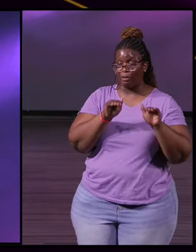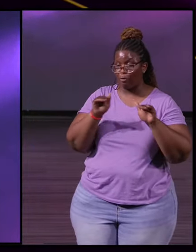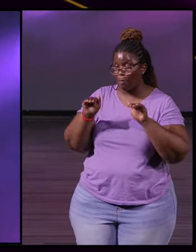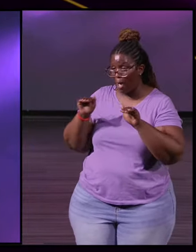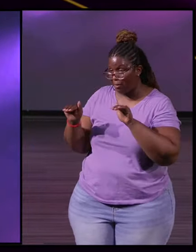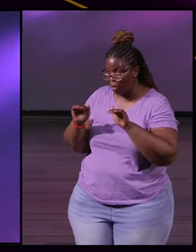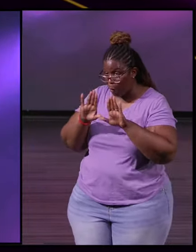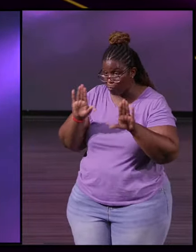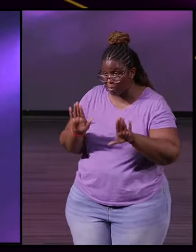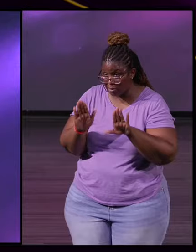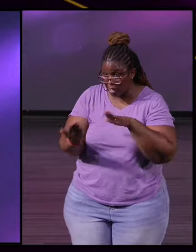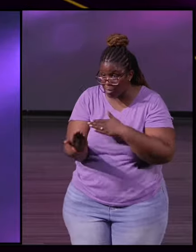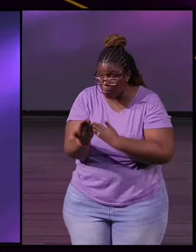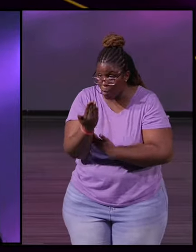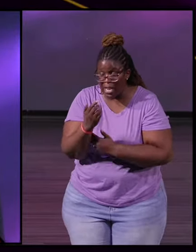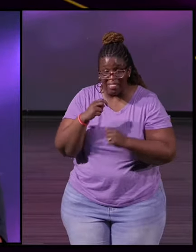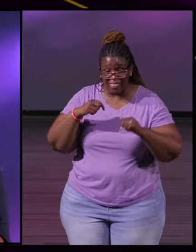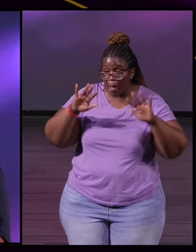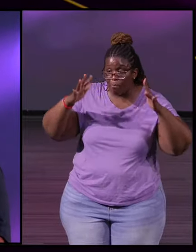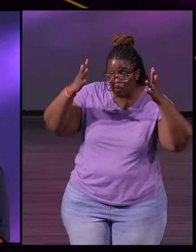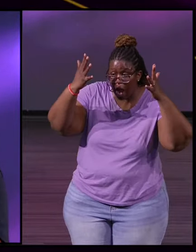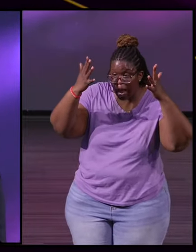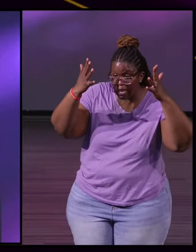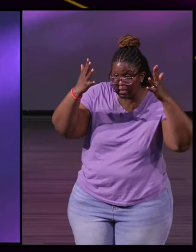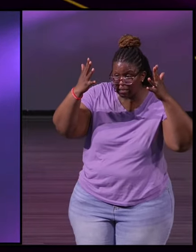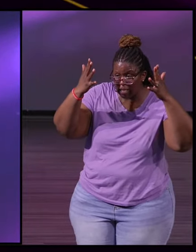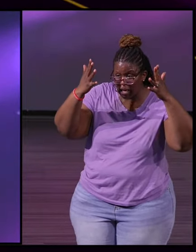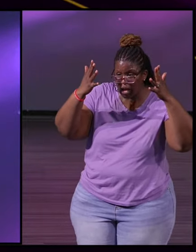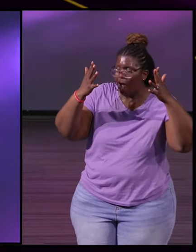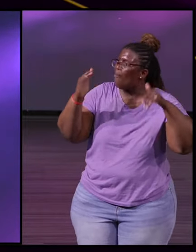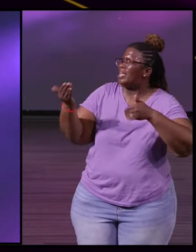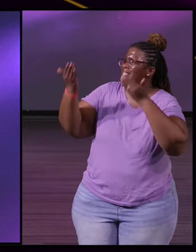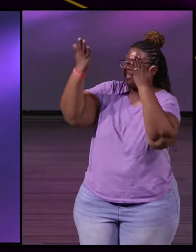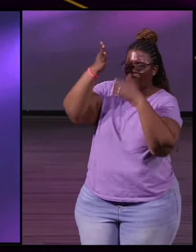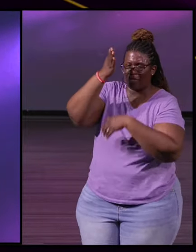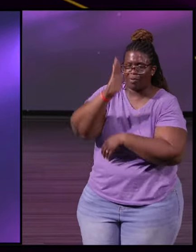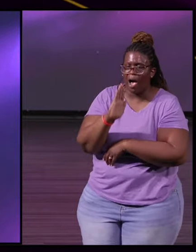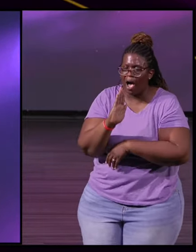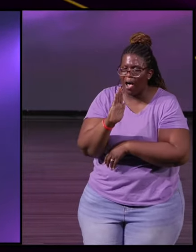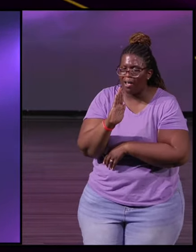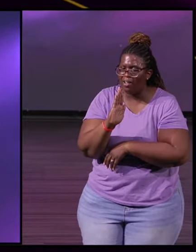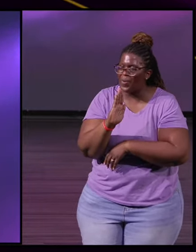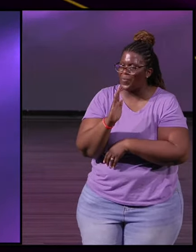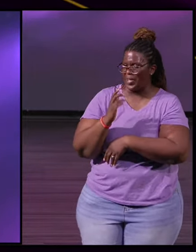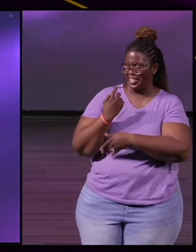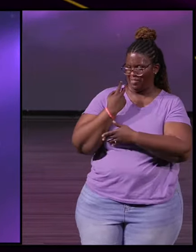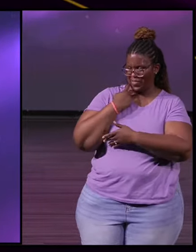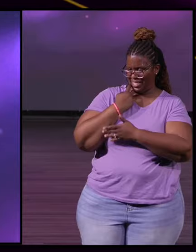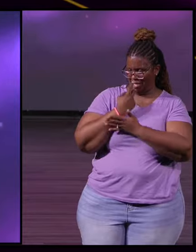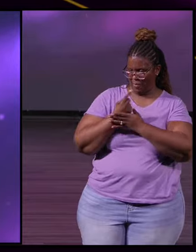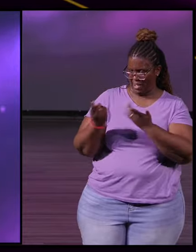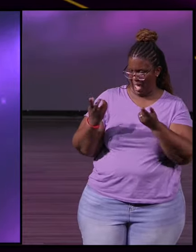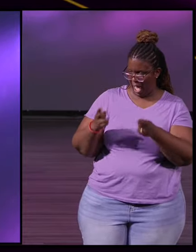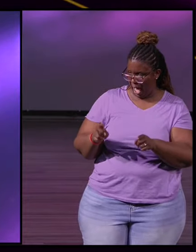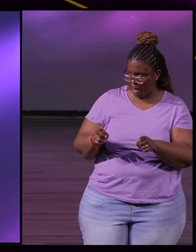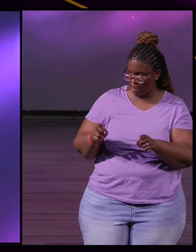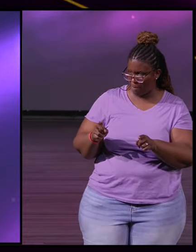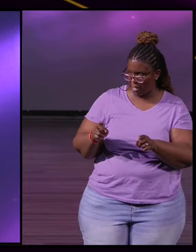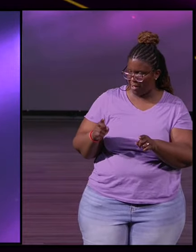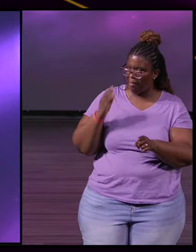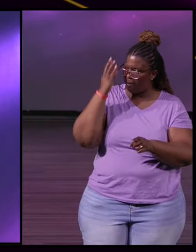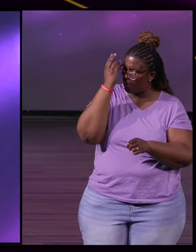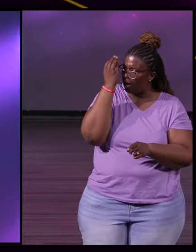are pointing back to God, who He is. We're thinking through all the things from this week and saying, You are in fact God. We're thinking